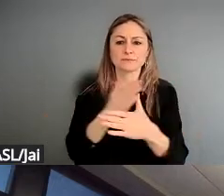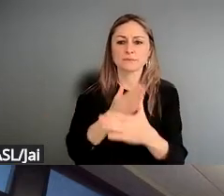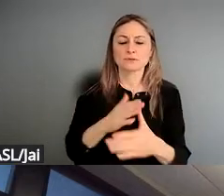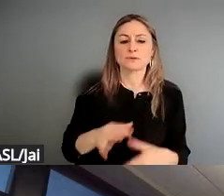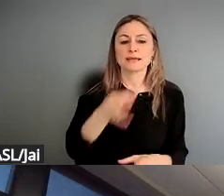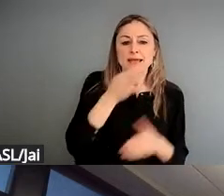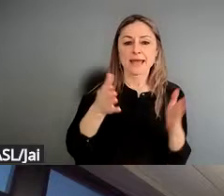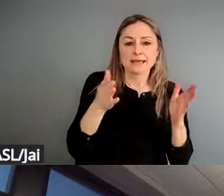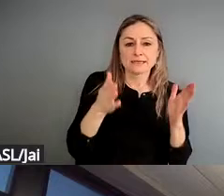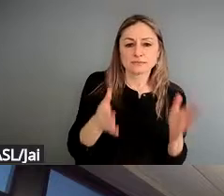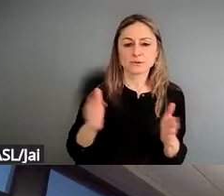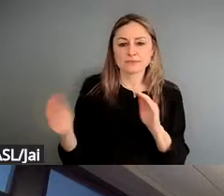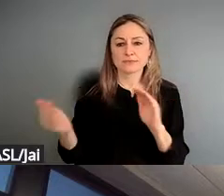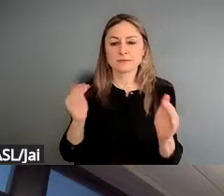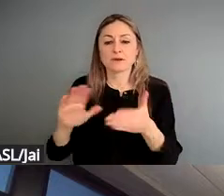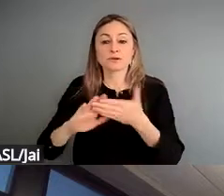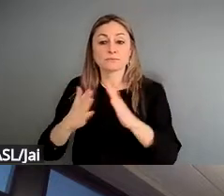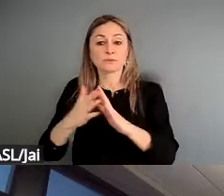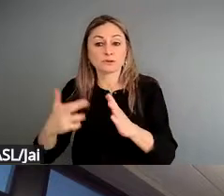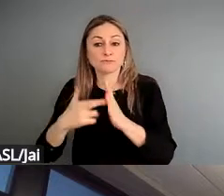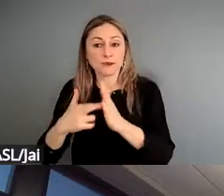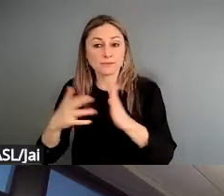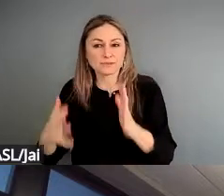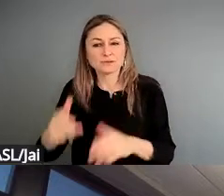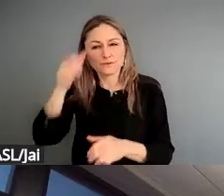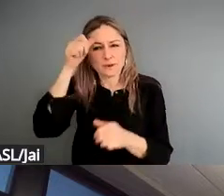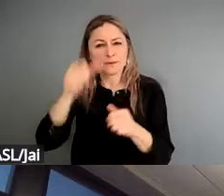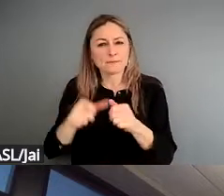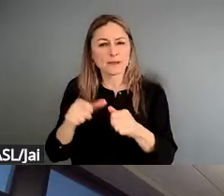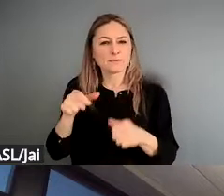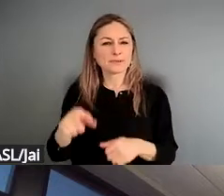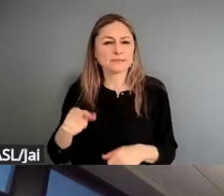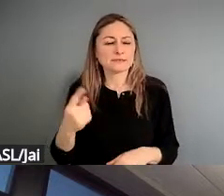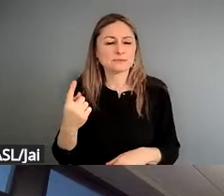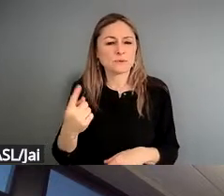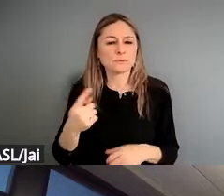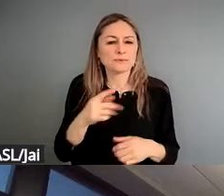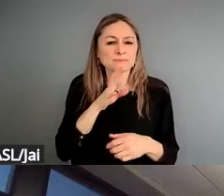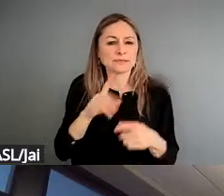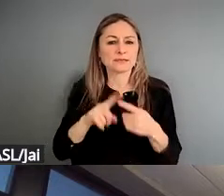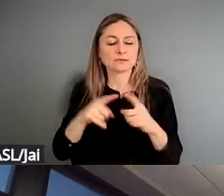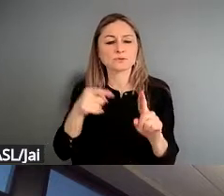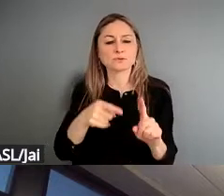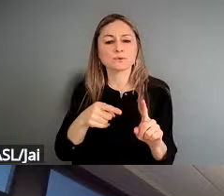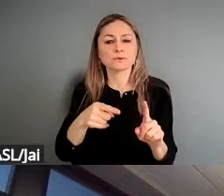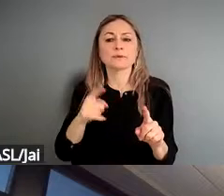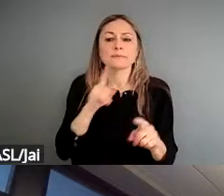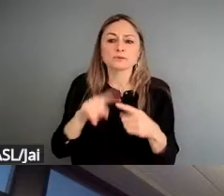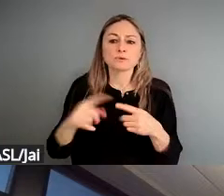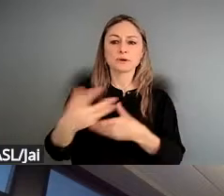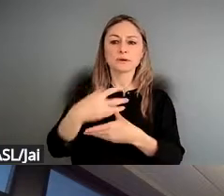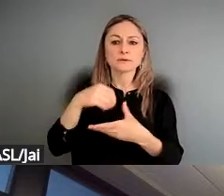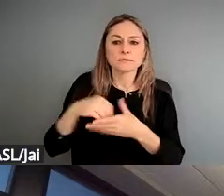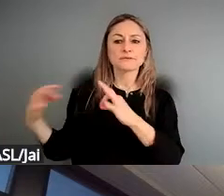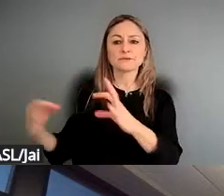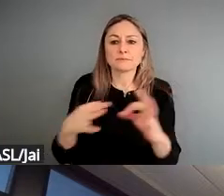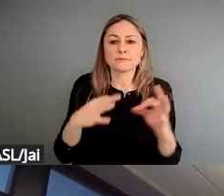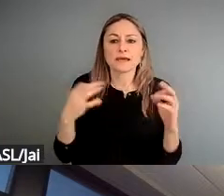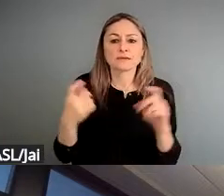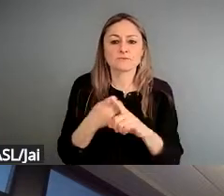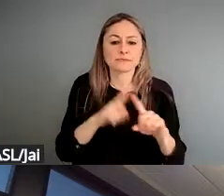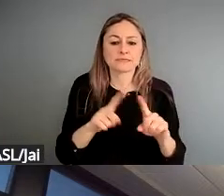experts versus community representatives. As you'll recall, this one is speaking to making sure that we're incorporating feedback from these